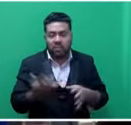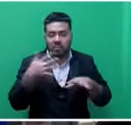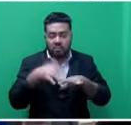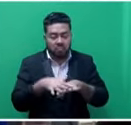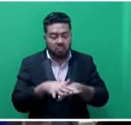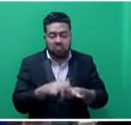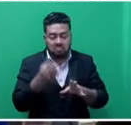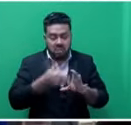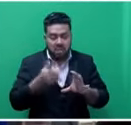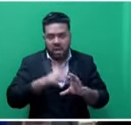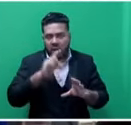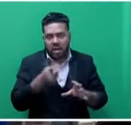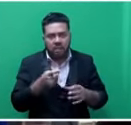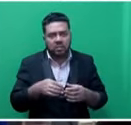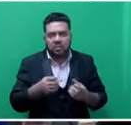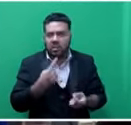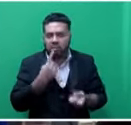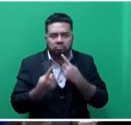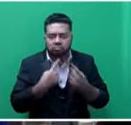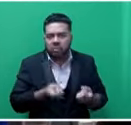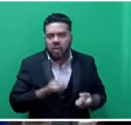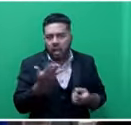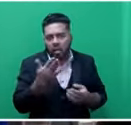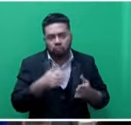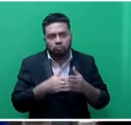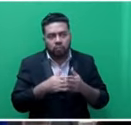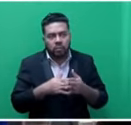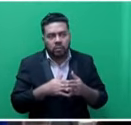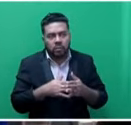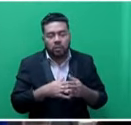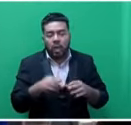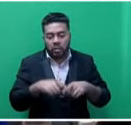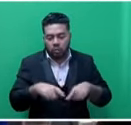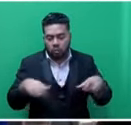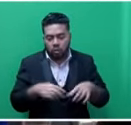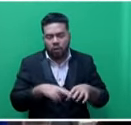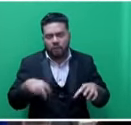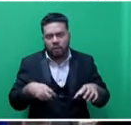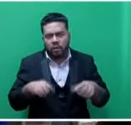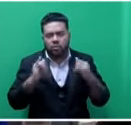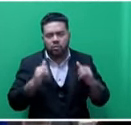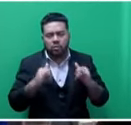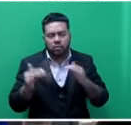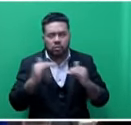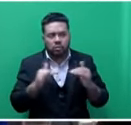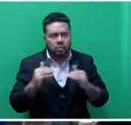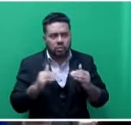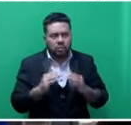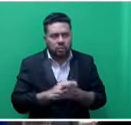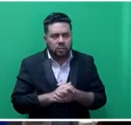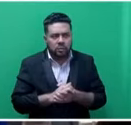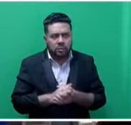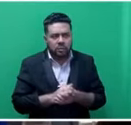stories and fake pages. I now wish to address the exclusion of the judiciary and need for an effective remedy redress,